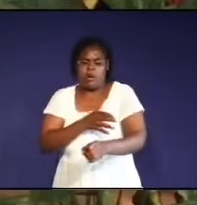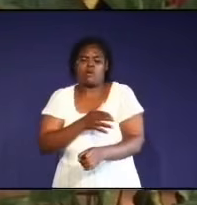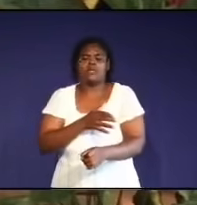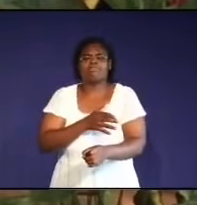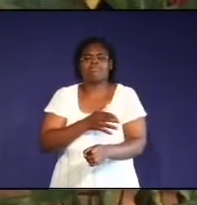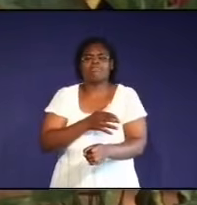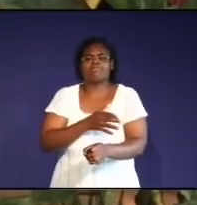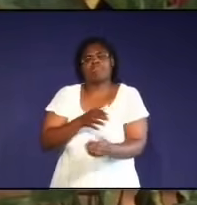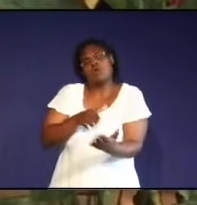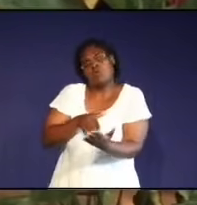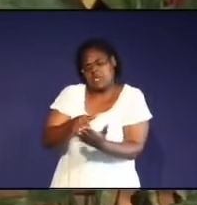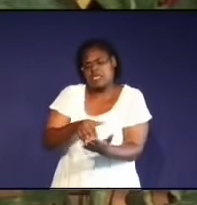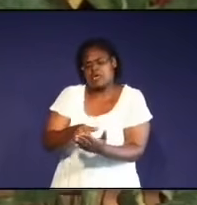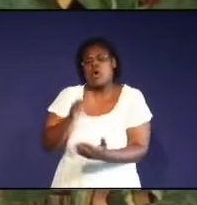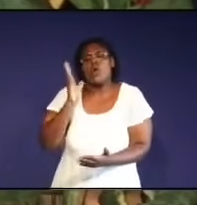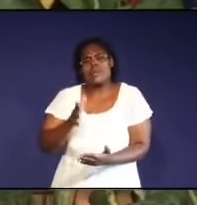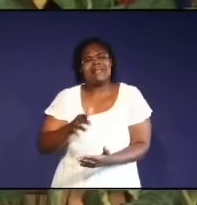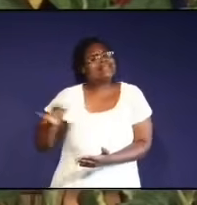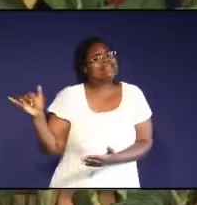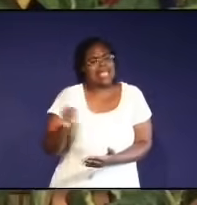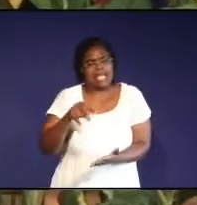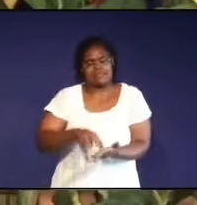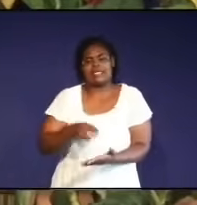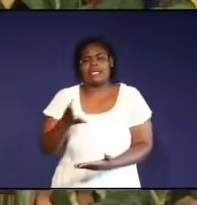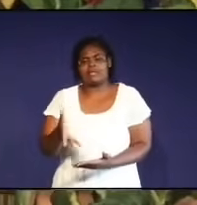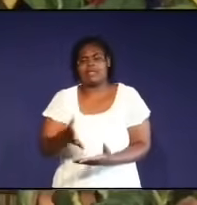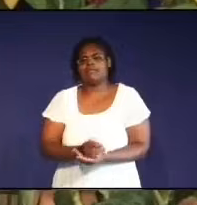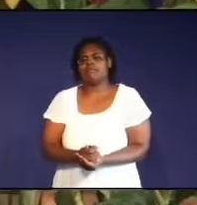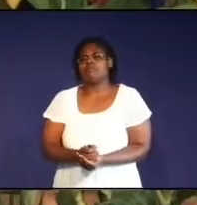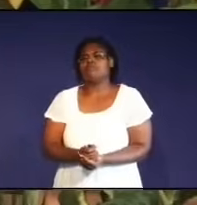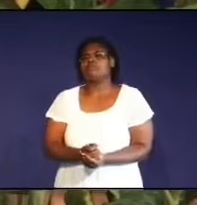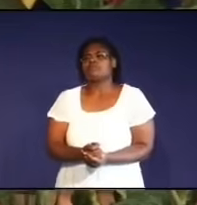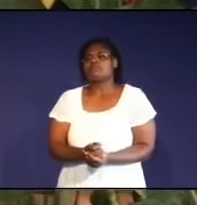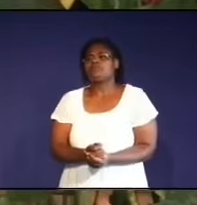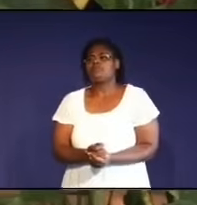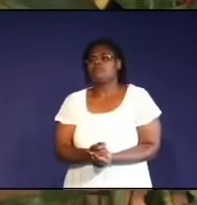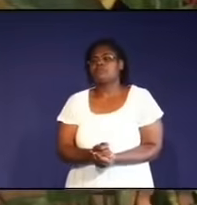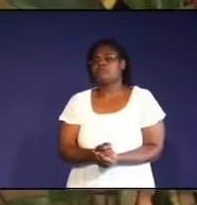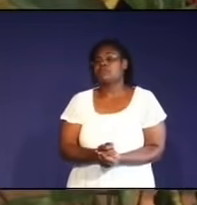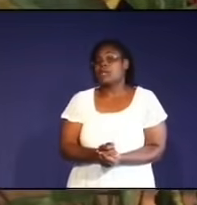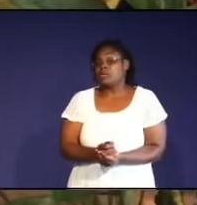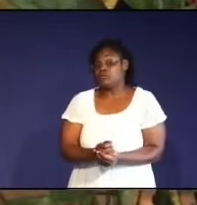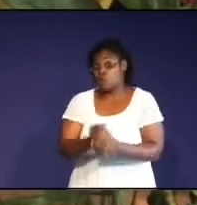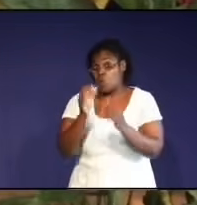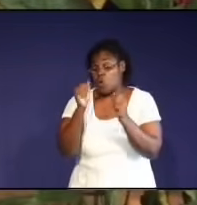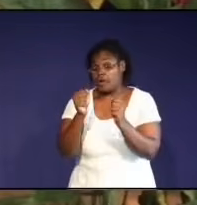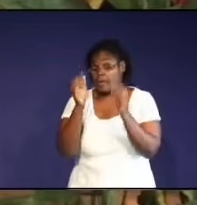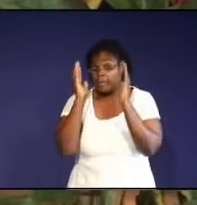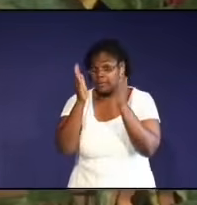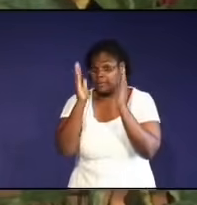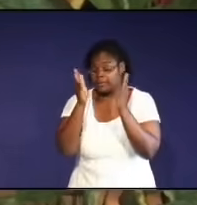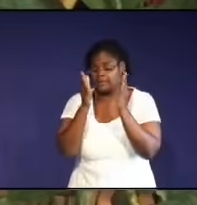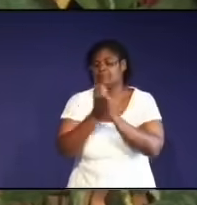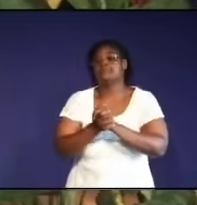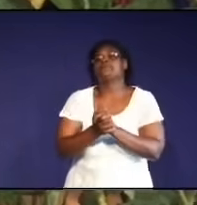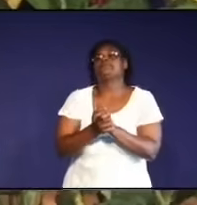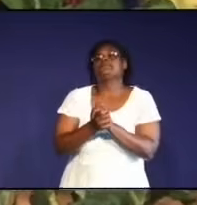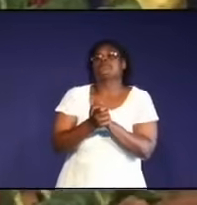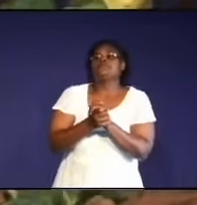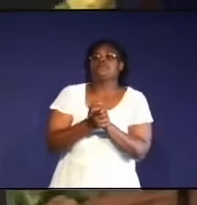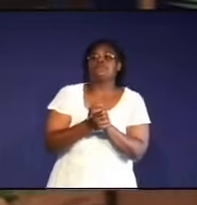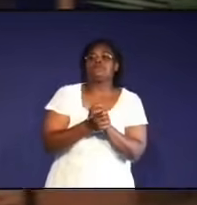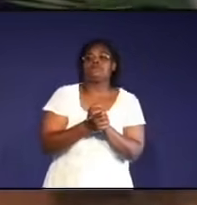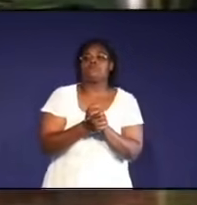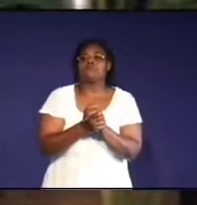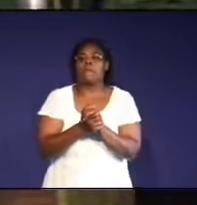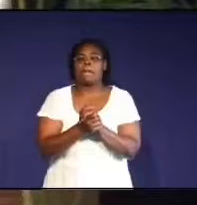will stand there. And so here he is. Here he is. And you can't miss this. You can't miss this.